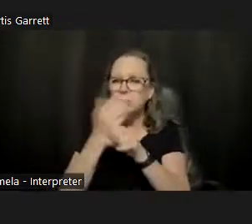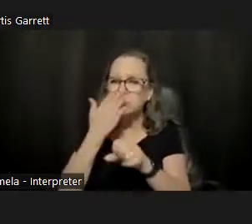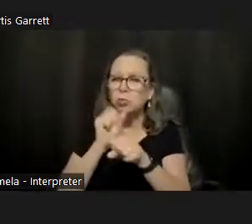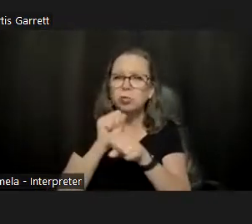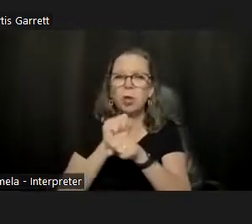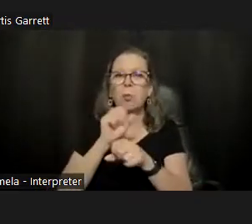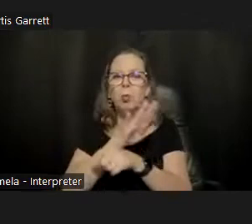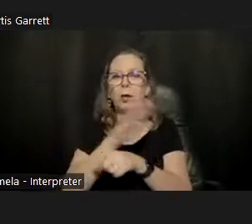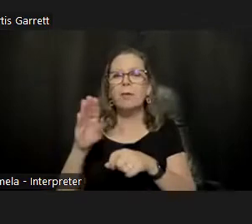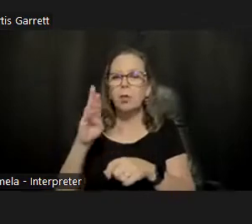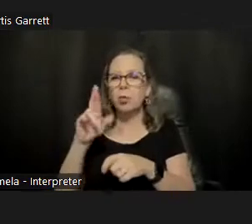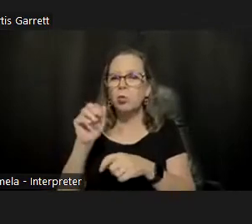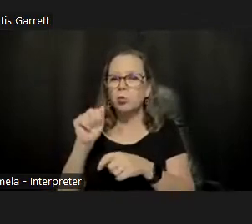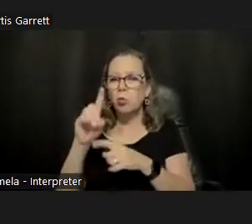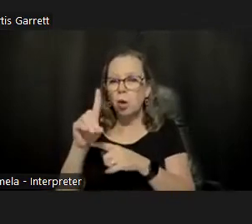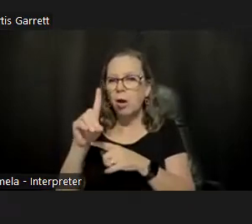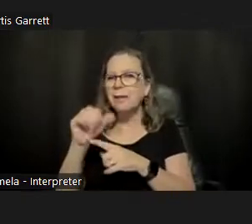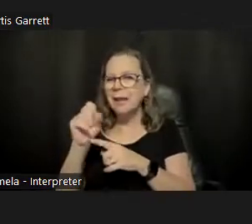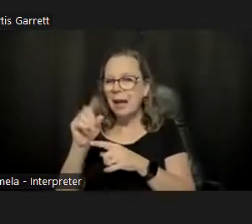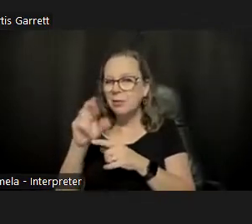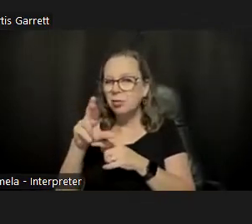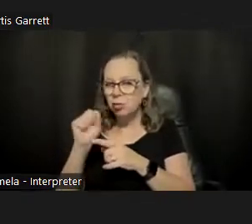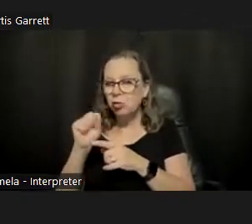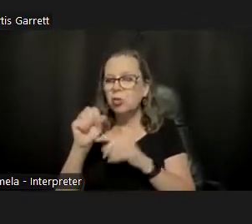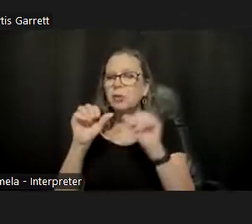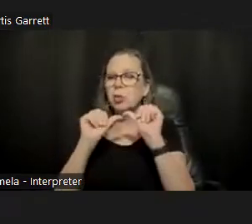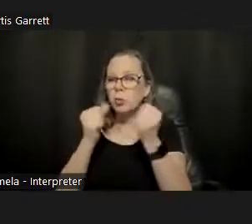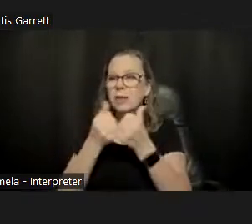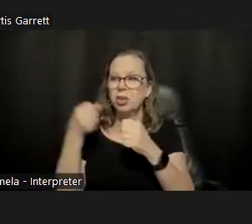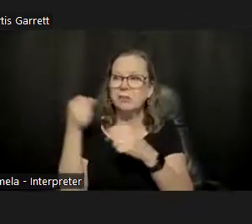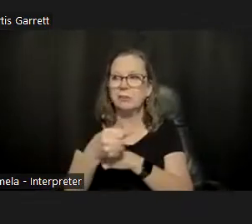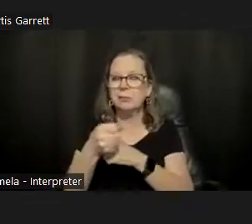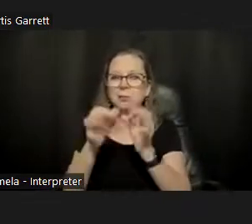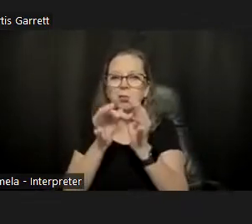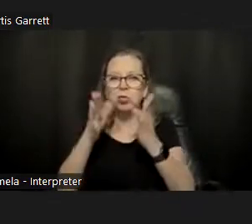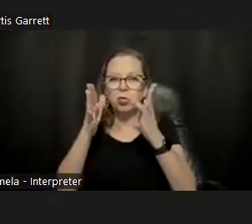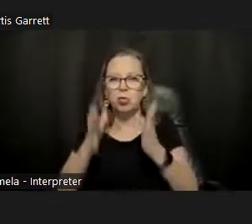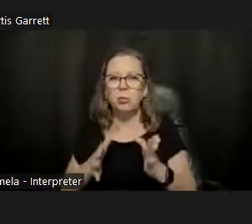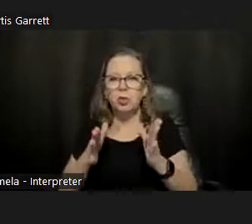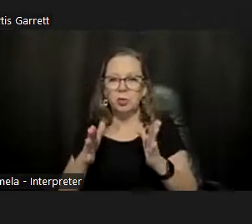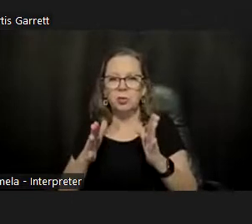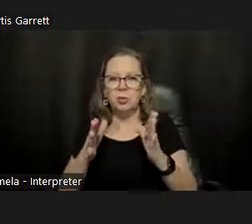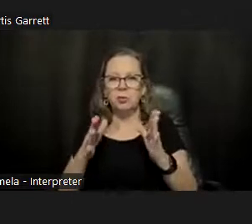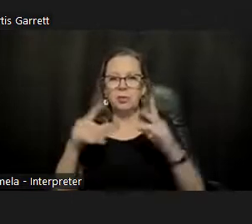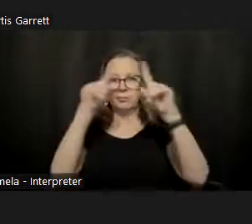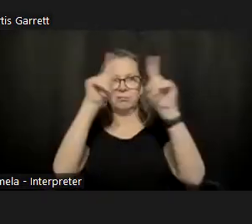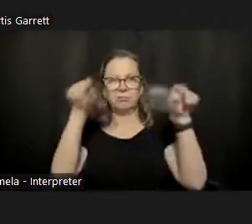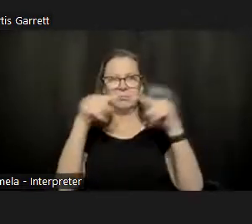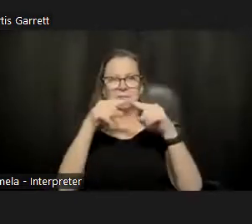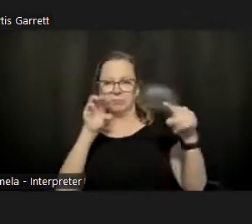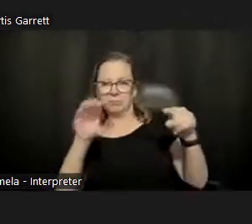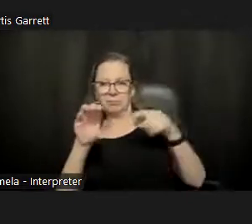Broadcasters Association to get sign language interpreters in the scene with whoever's talking